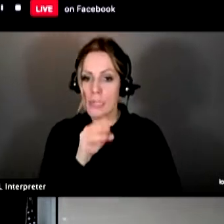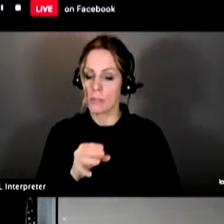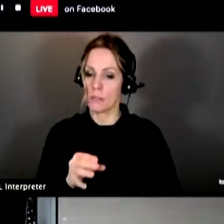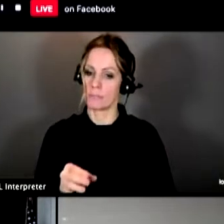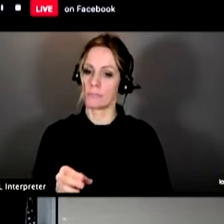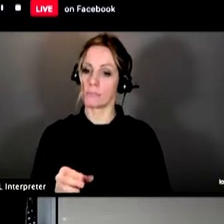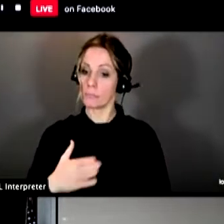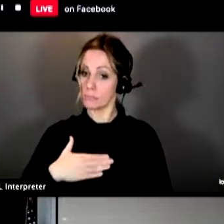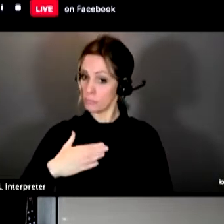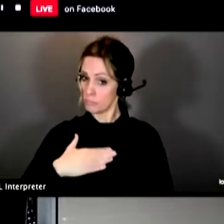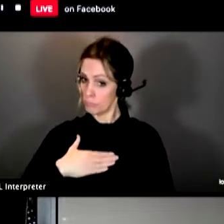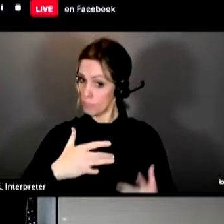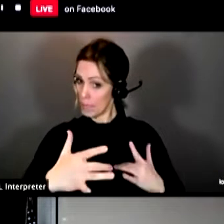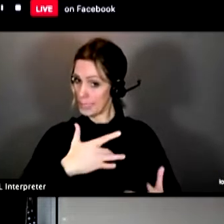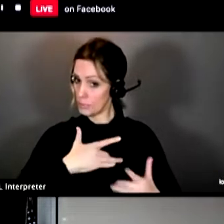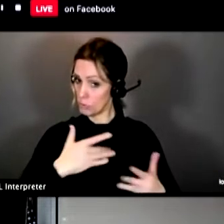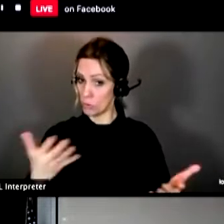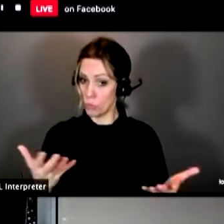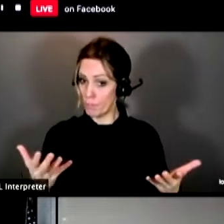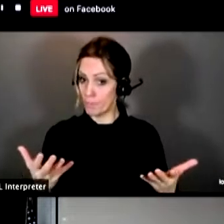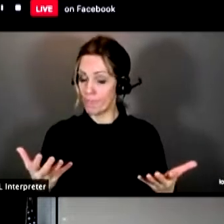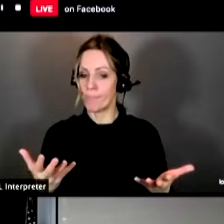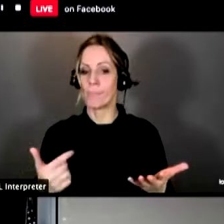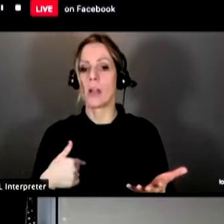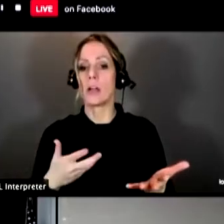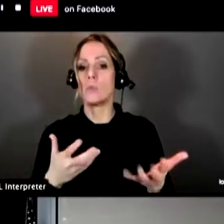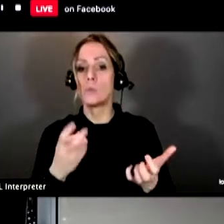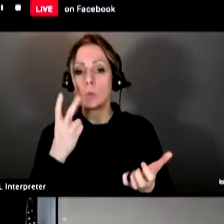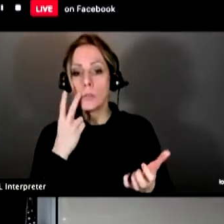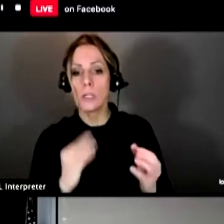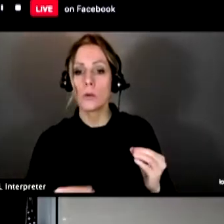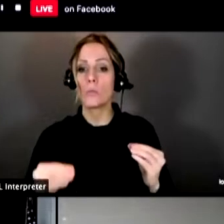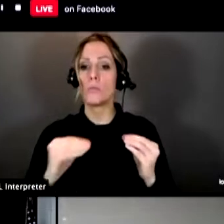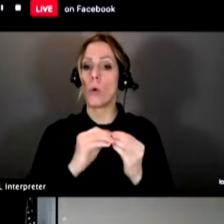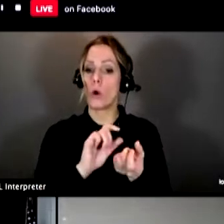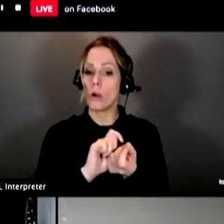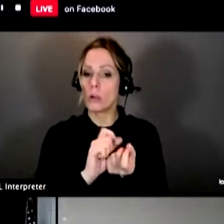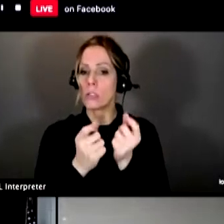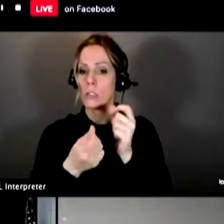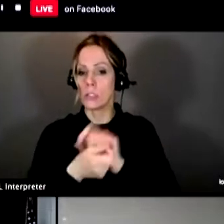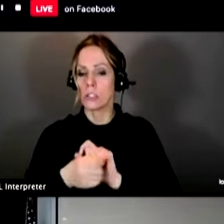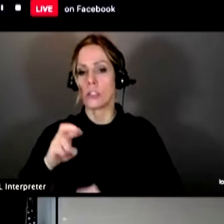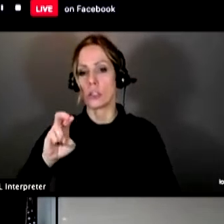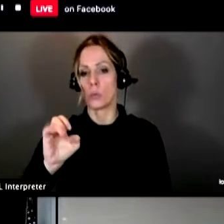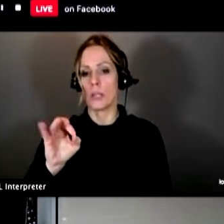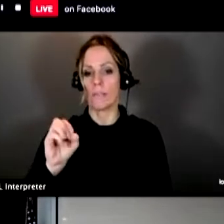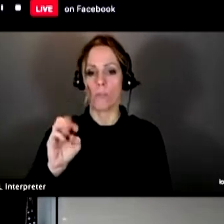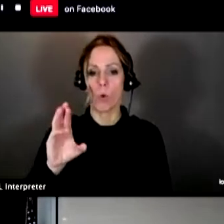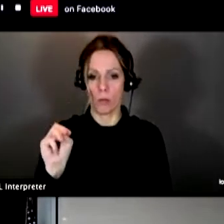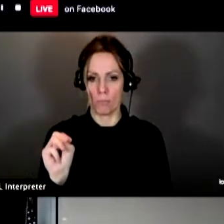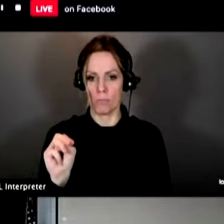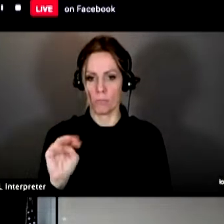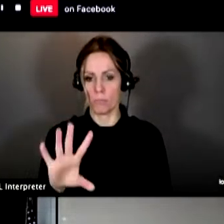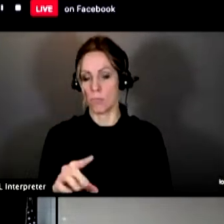My thing is, I would like to see more reform and when hiring,